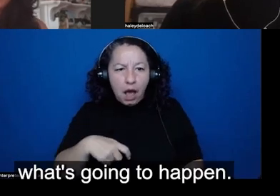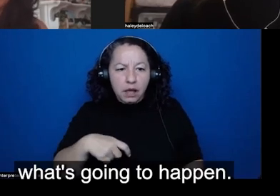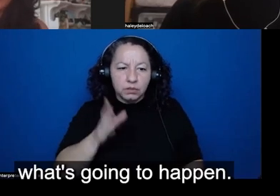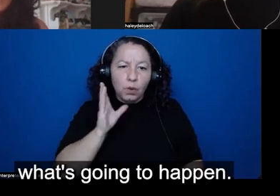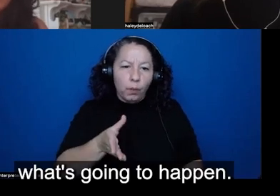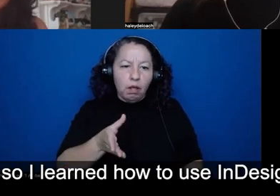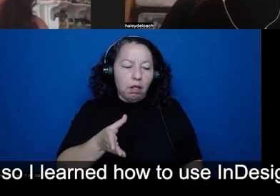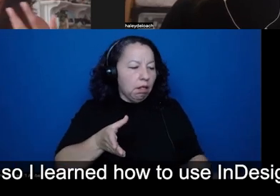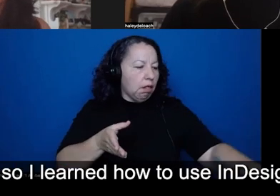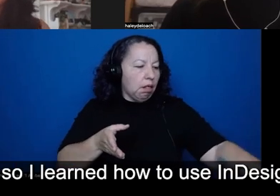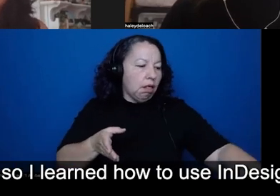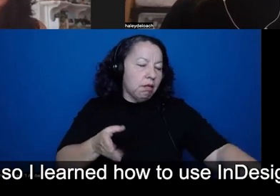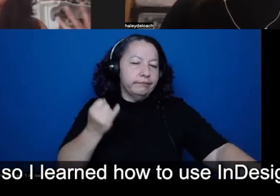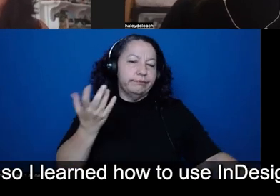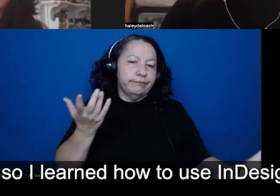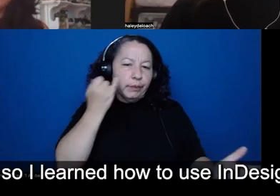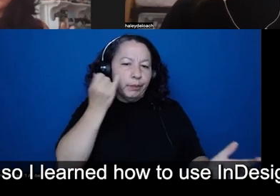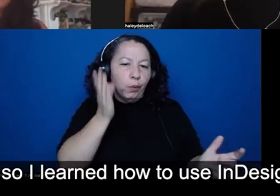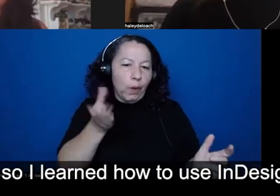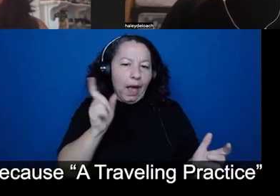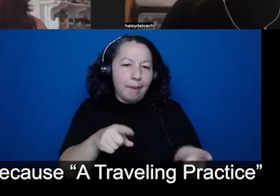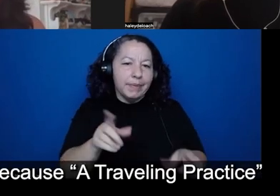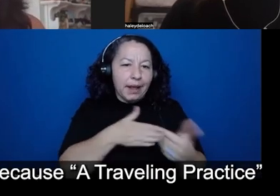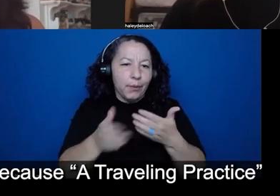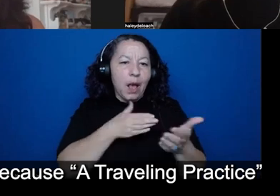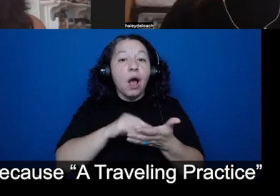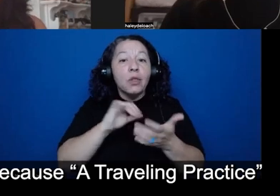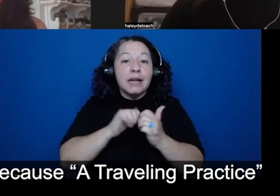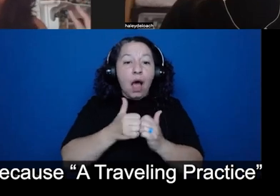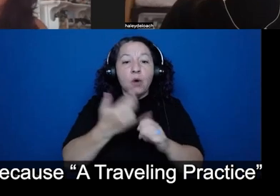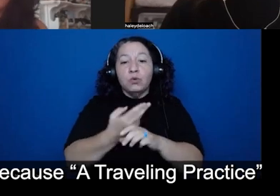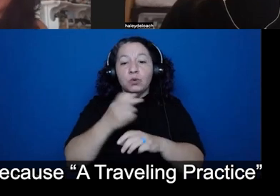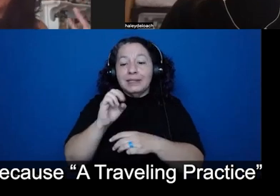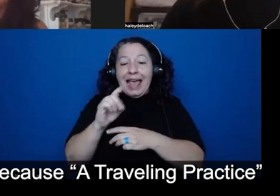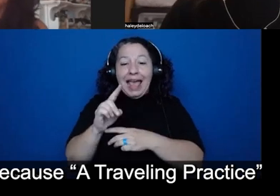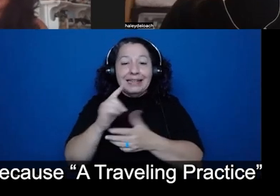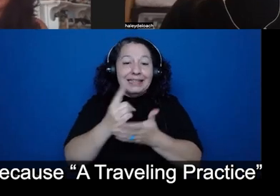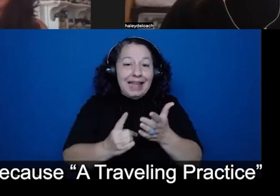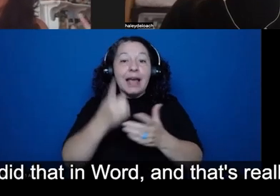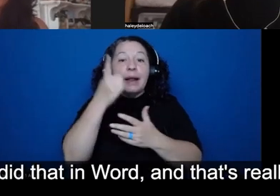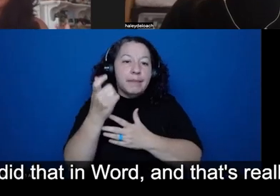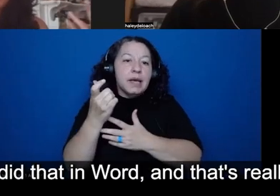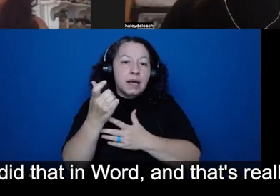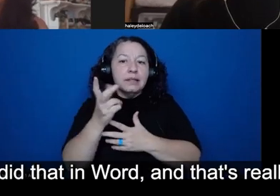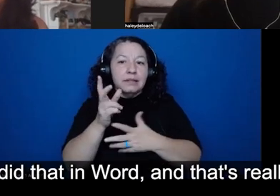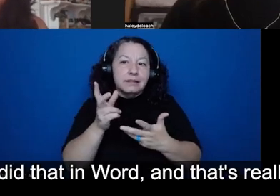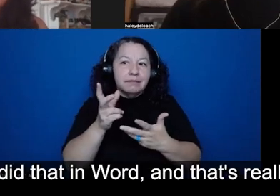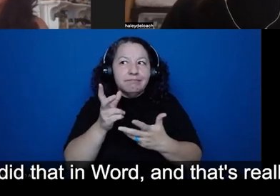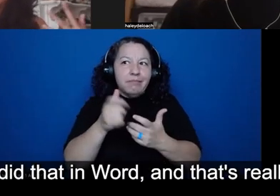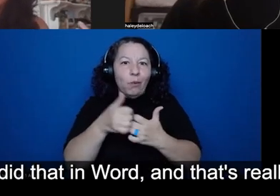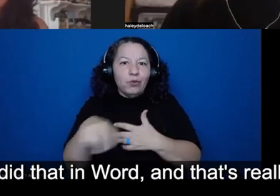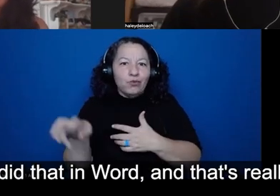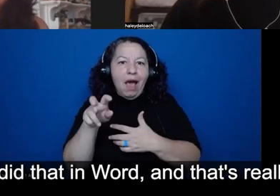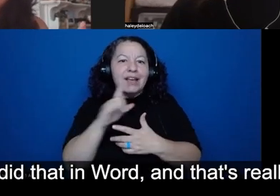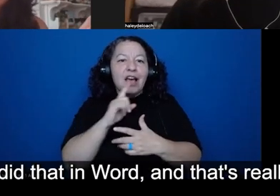what's going to happen. So I learned how to use InDesign because a traveling practice, I actually did that in Word, and